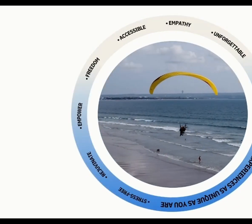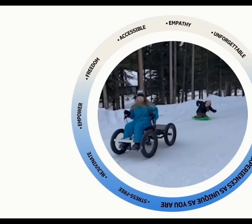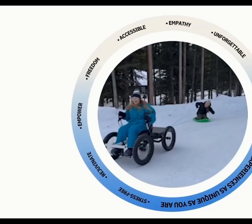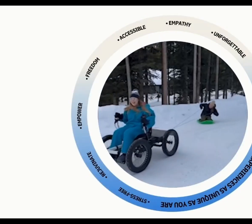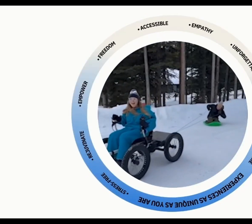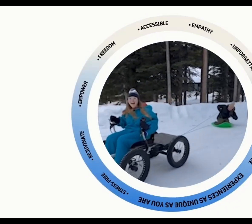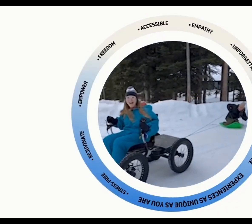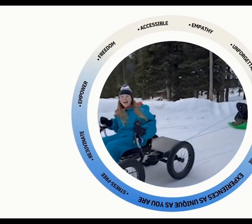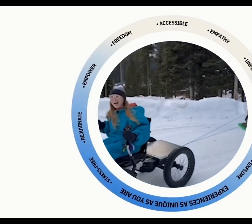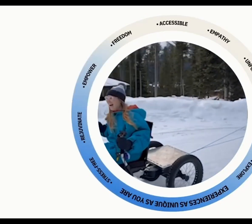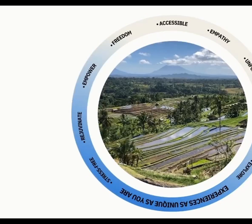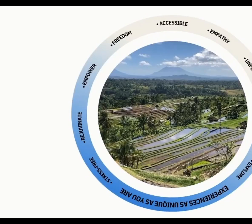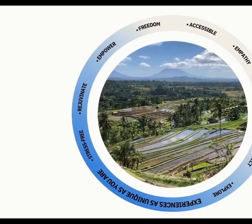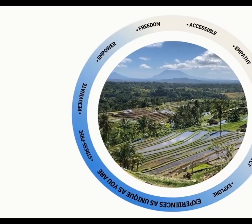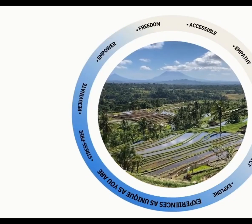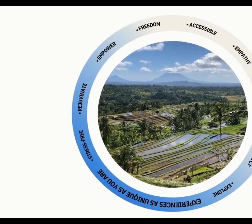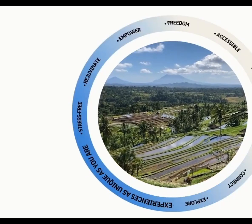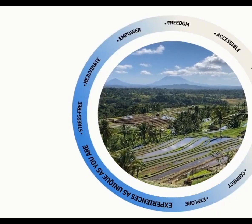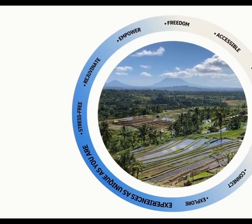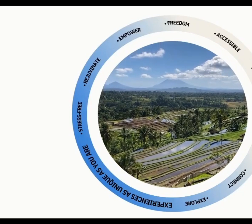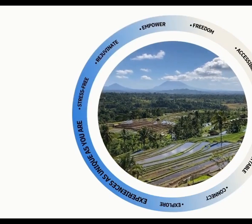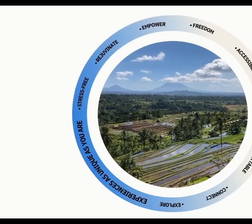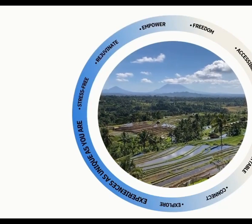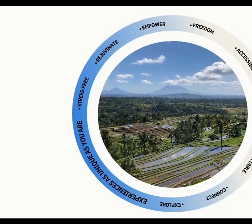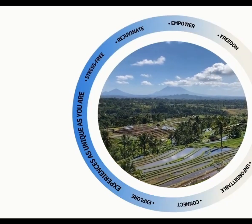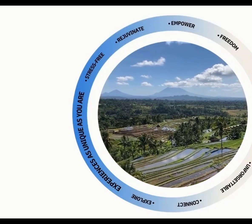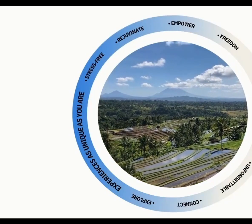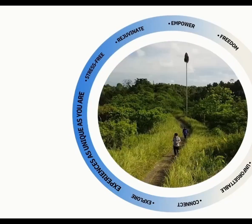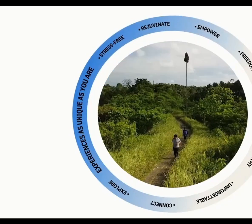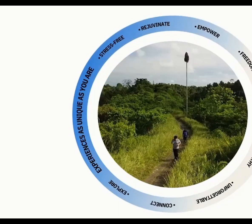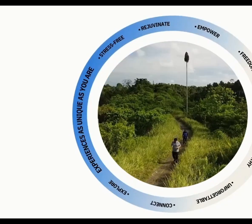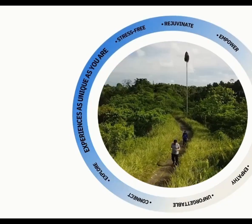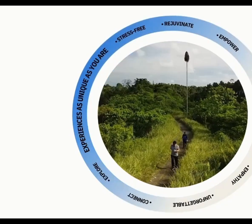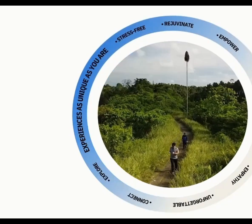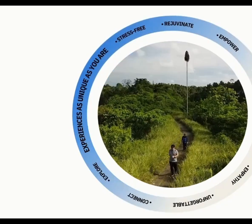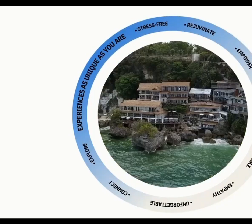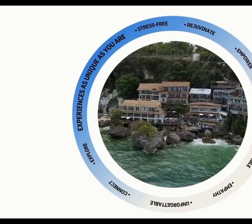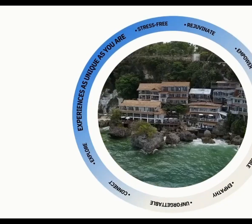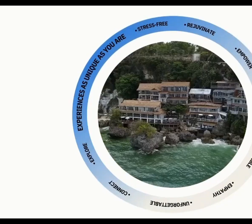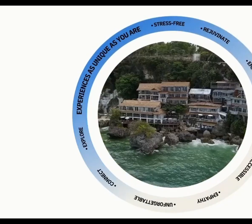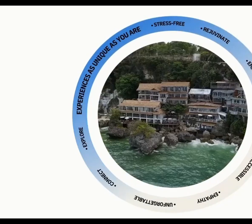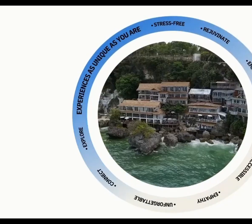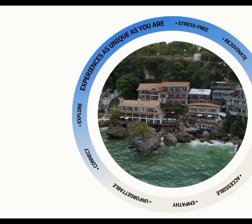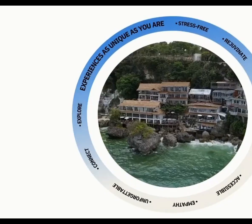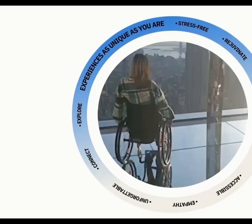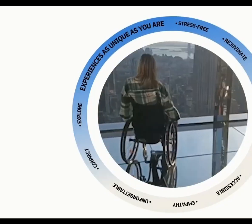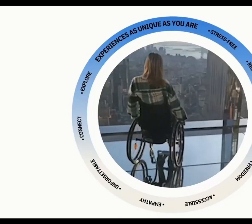At Genius, we want everyone to have memorable travel experiences.